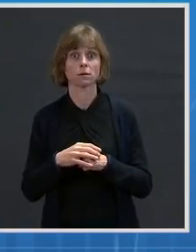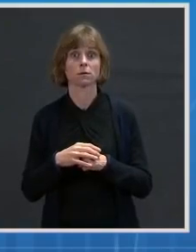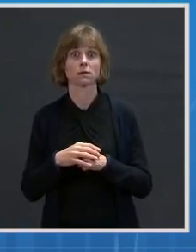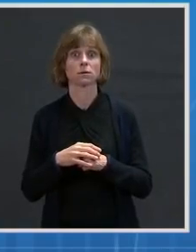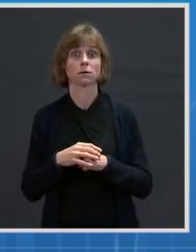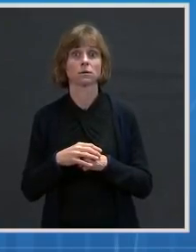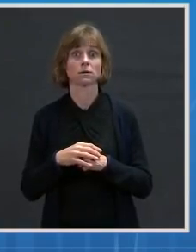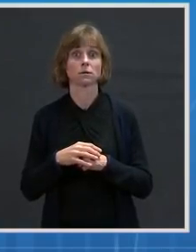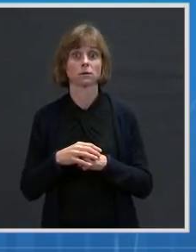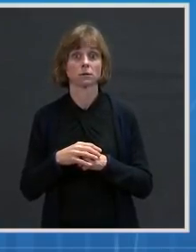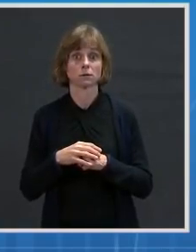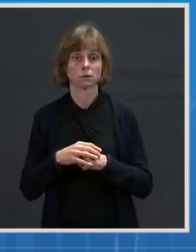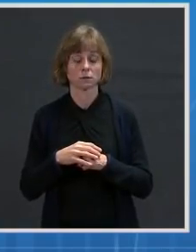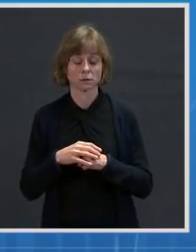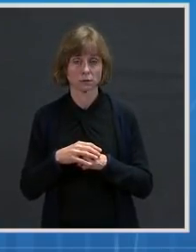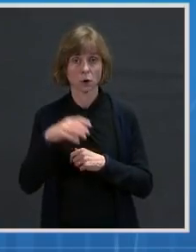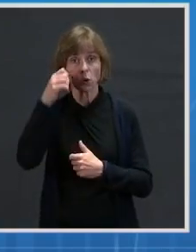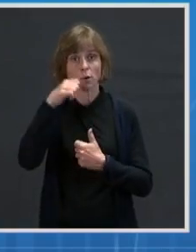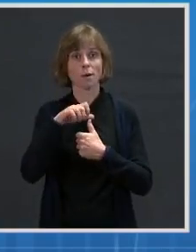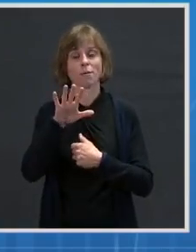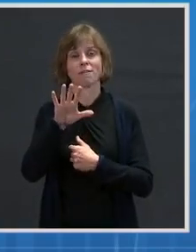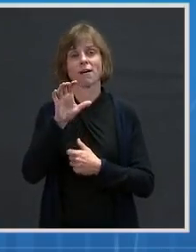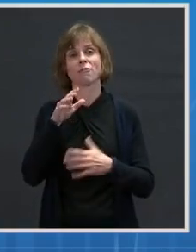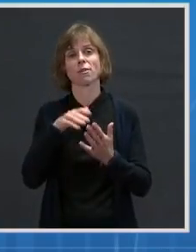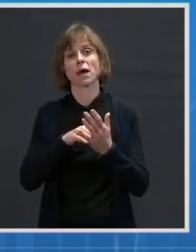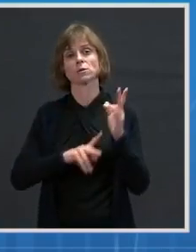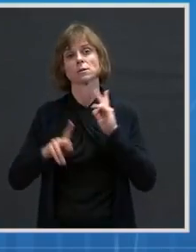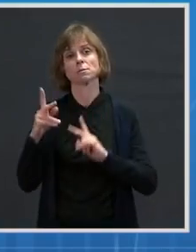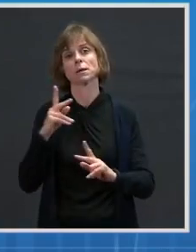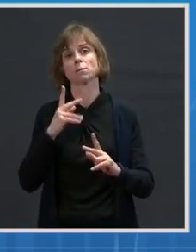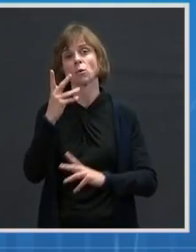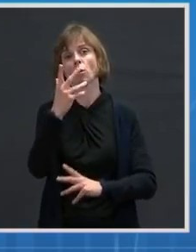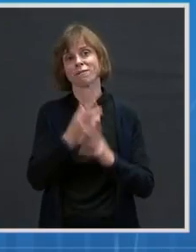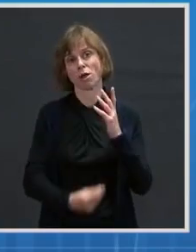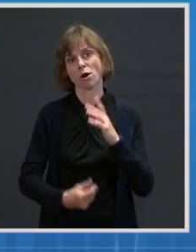to remember the 500,000 people that we've lost.